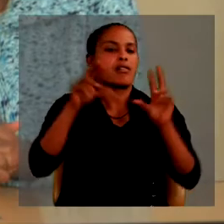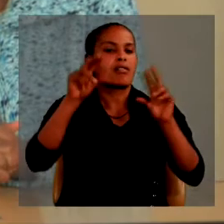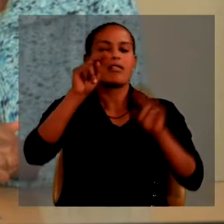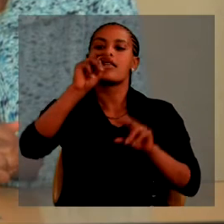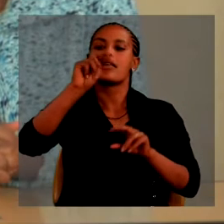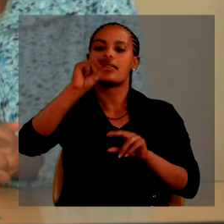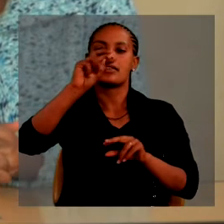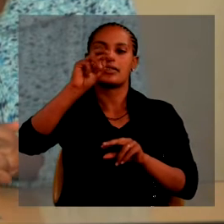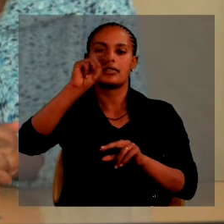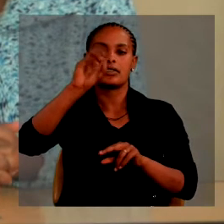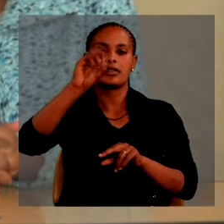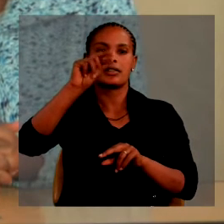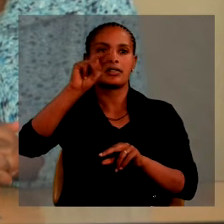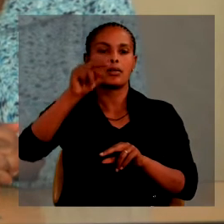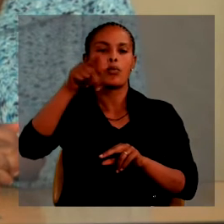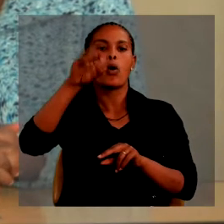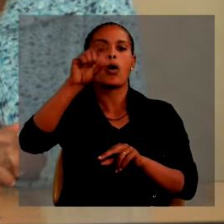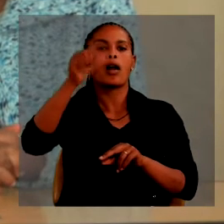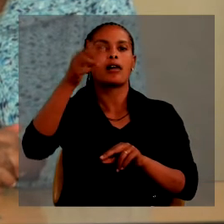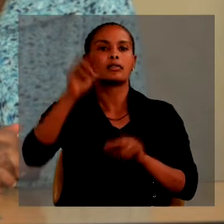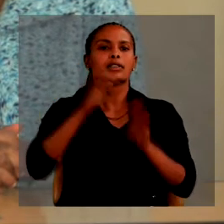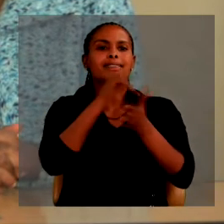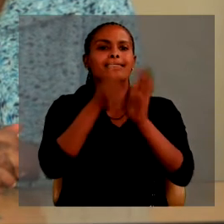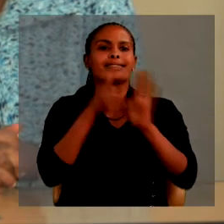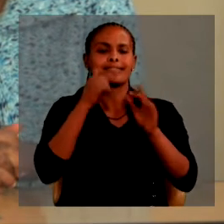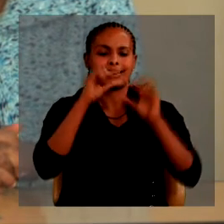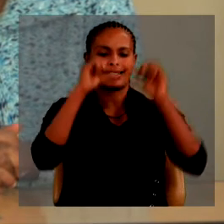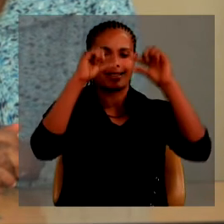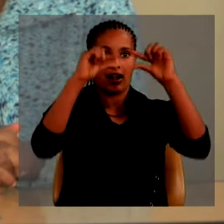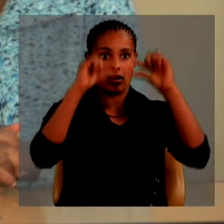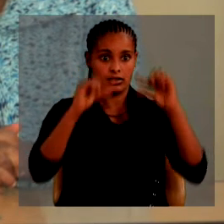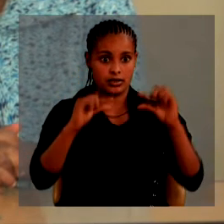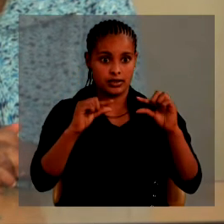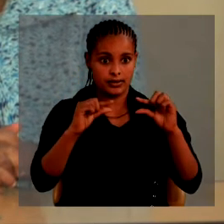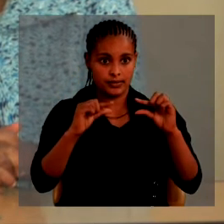nonpolar. So it is from the structure